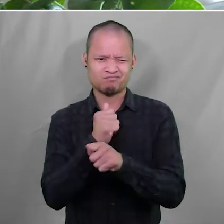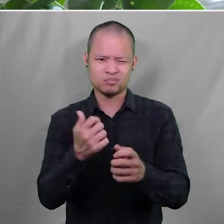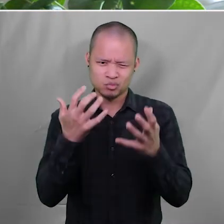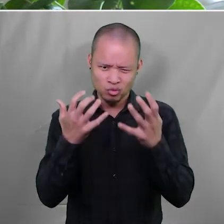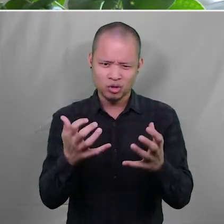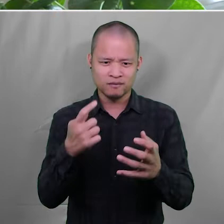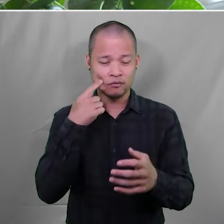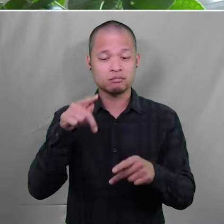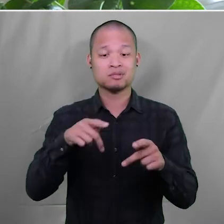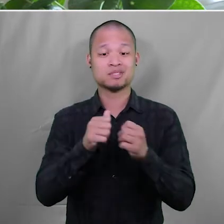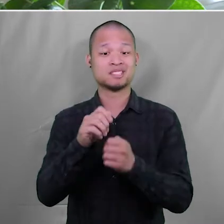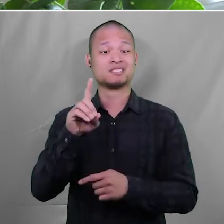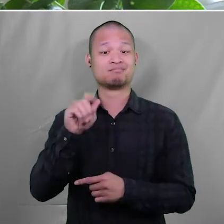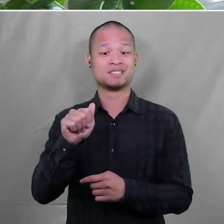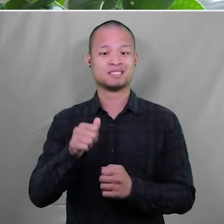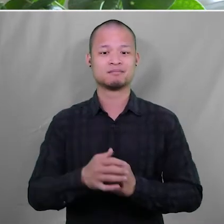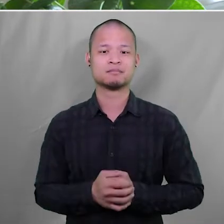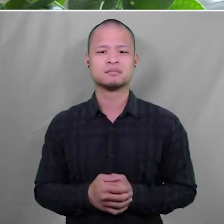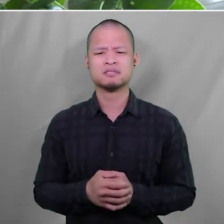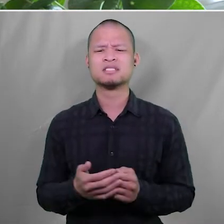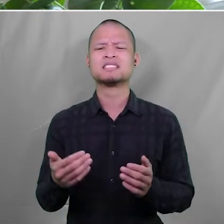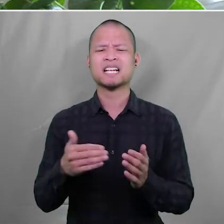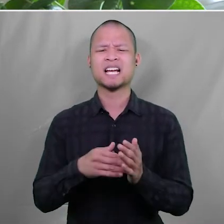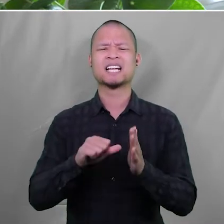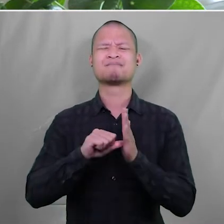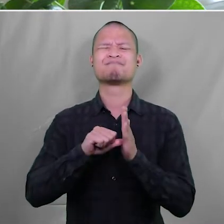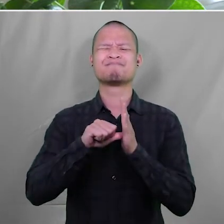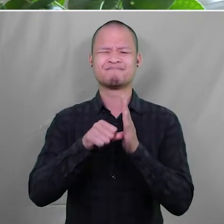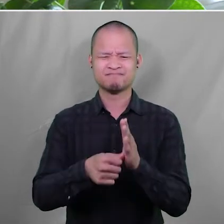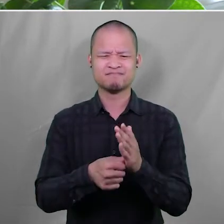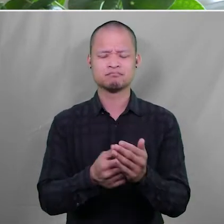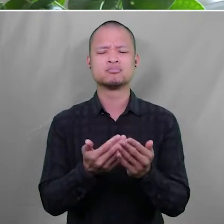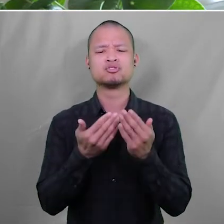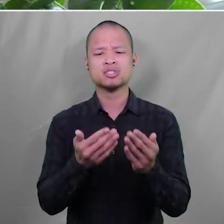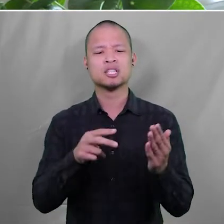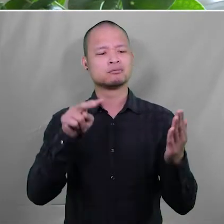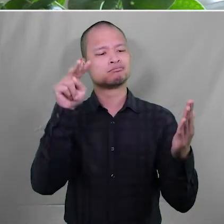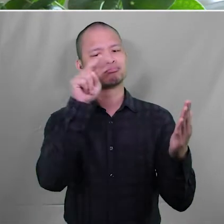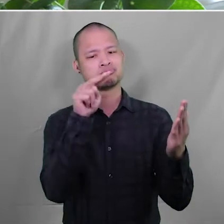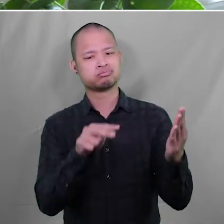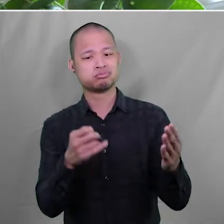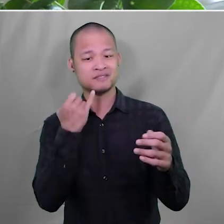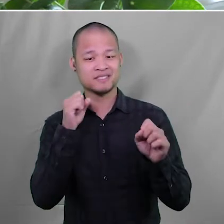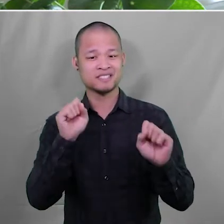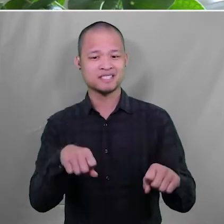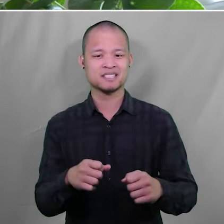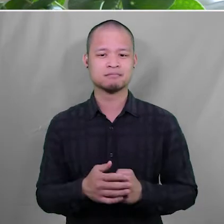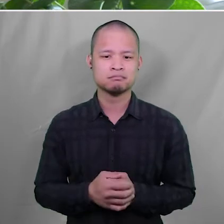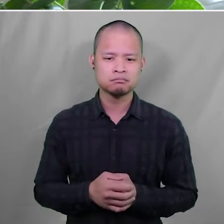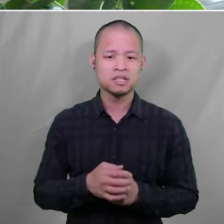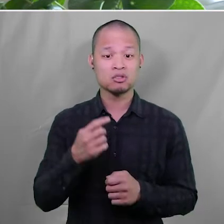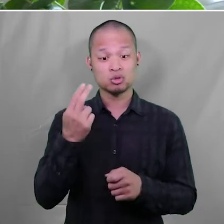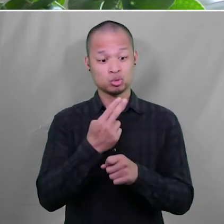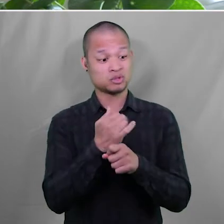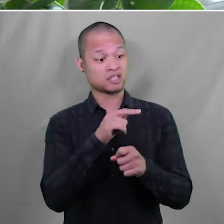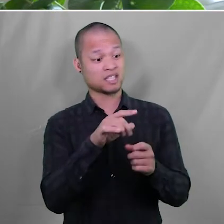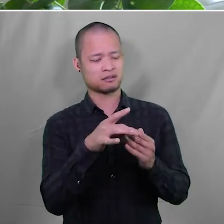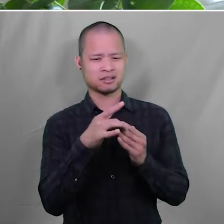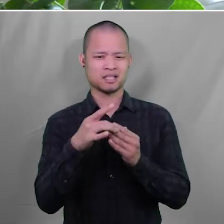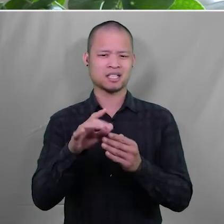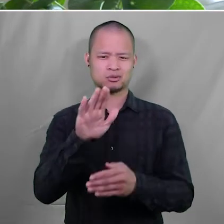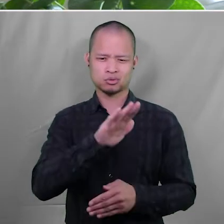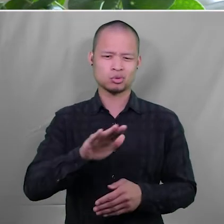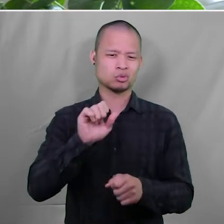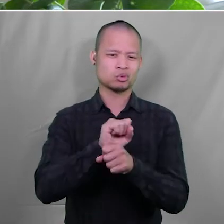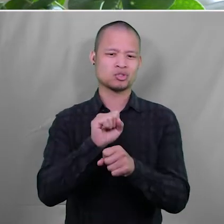people with disabilities to experience. So again, I encourage you to look at the CRPD documents and consider using it as your guide as